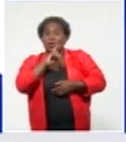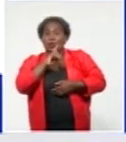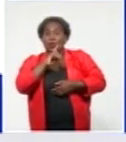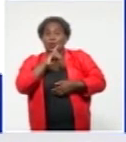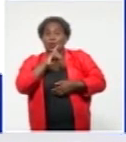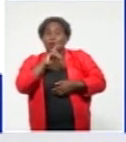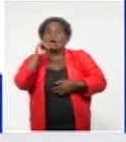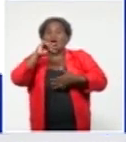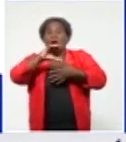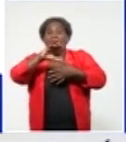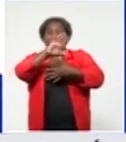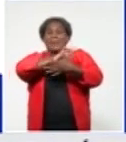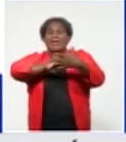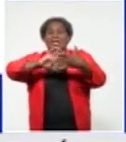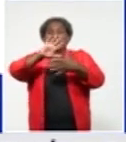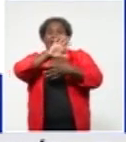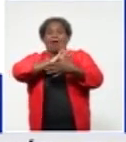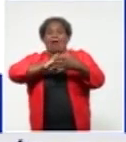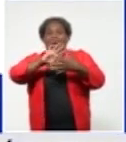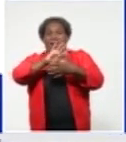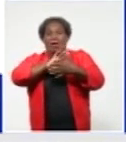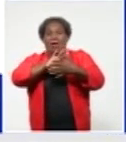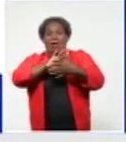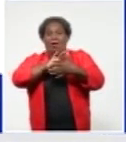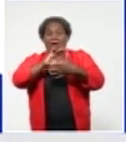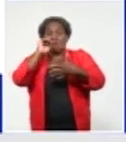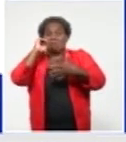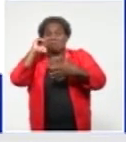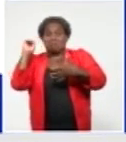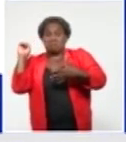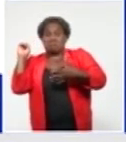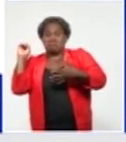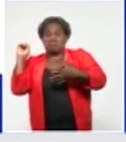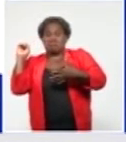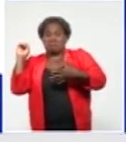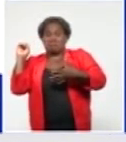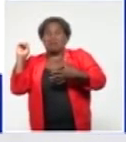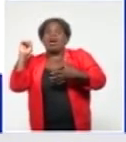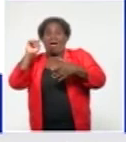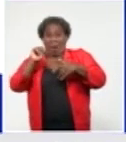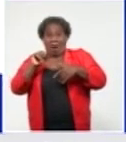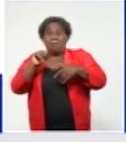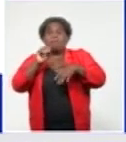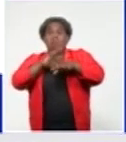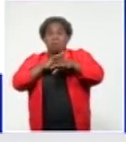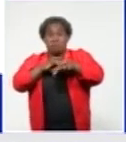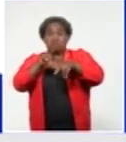in the Americas region. In countries such as the United States, with